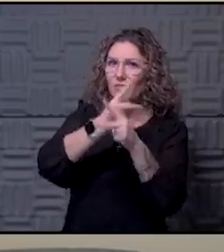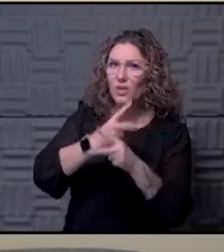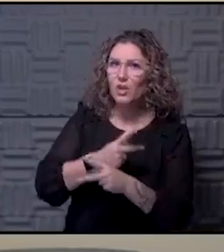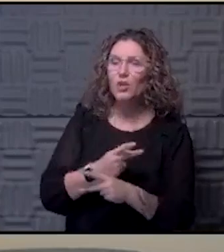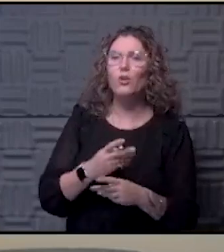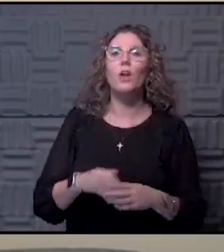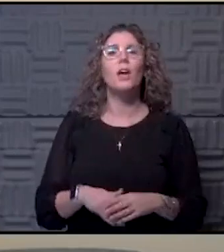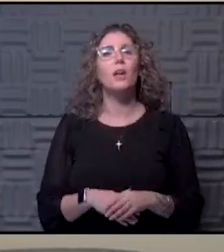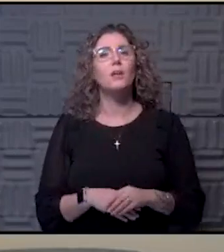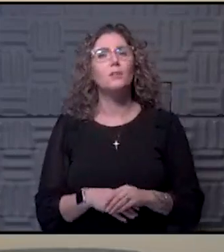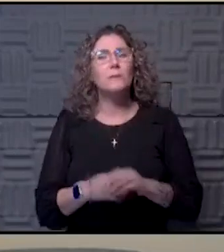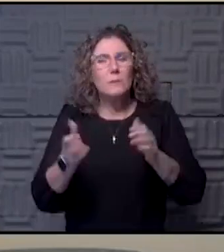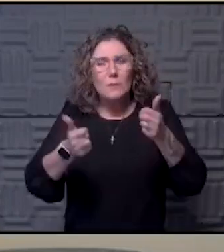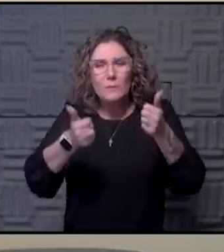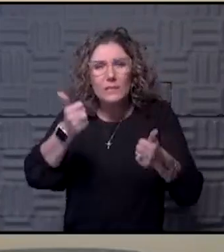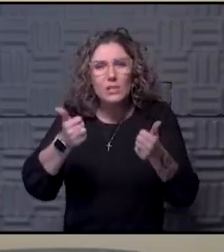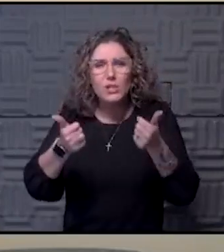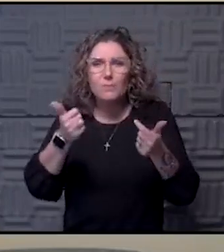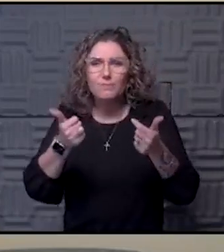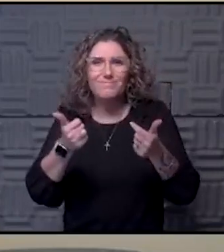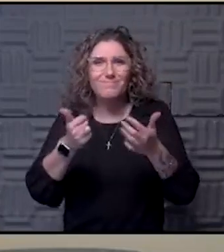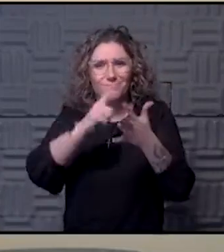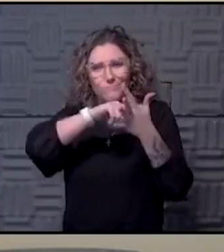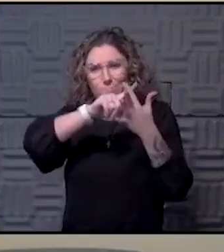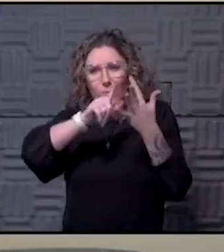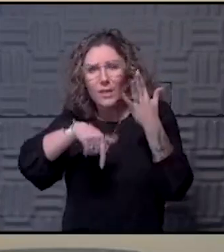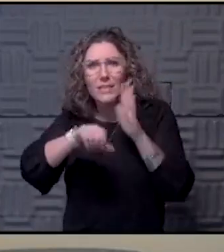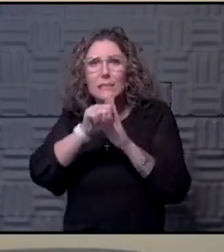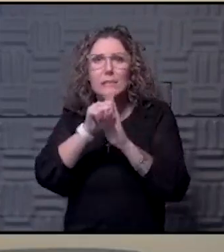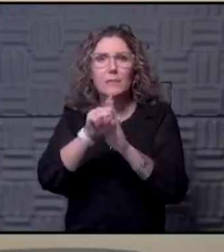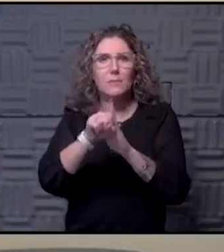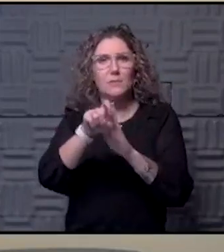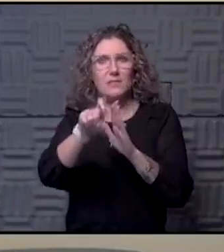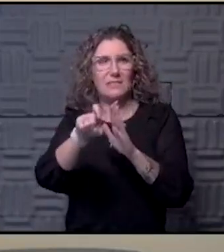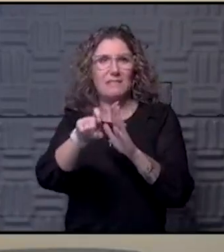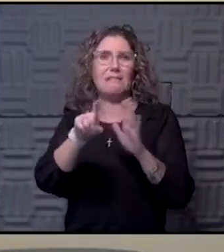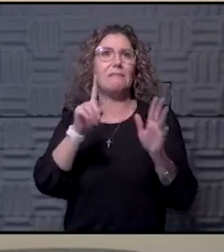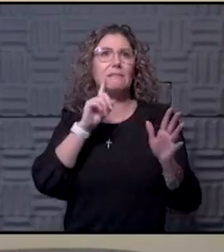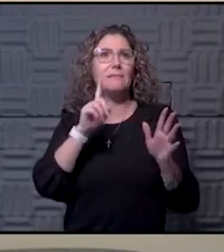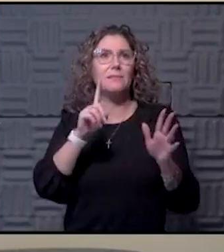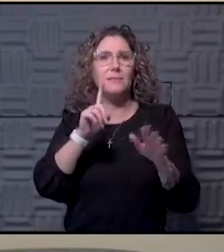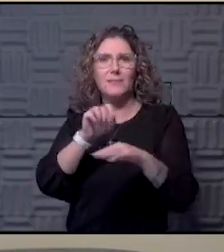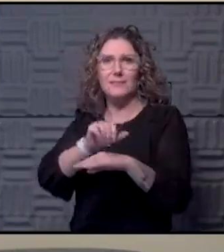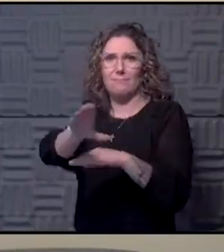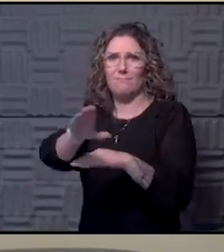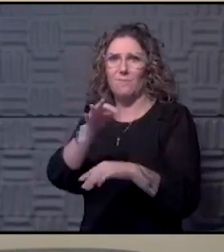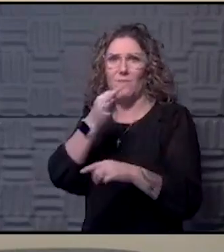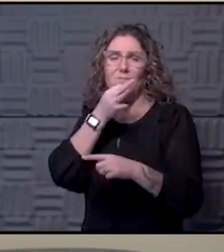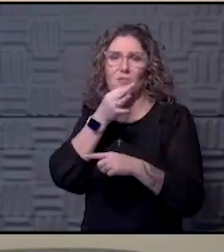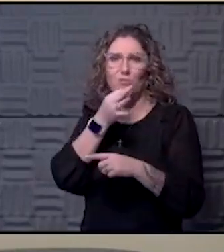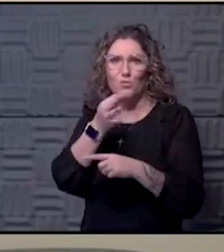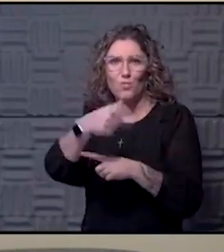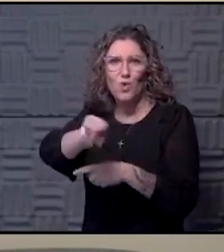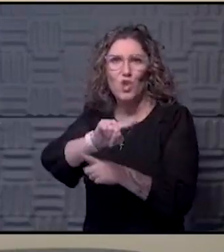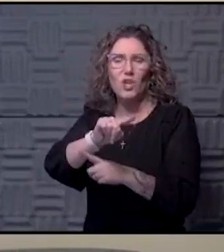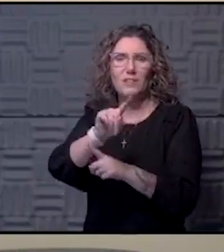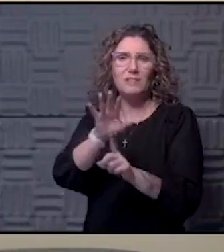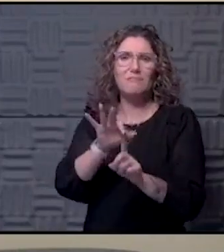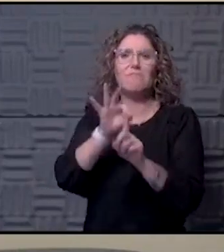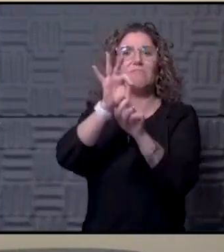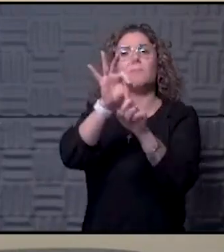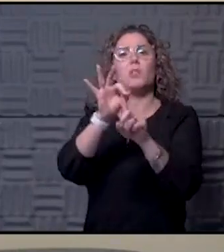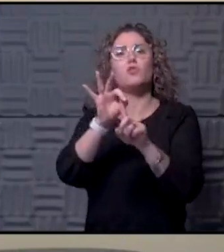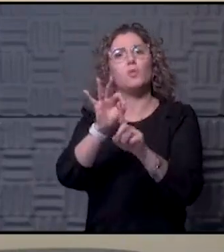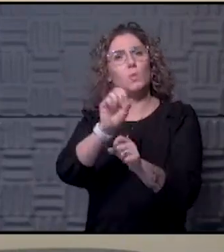kind of which of these symptoms we really need to kind of send to our expert kind of specialty colleagues